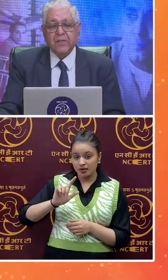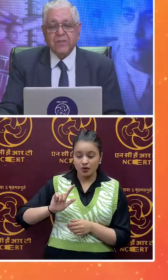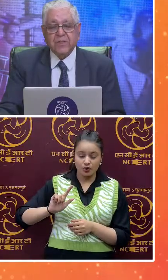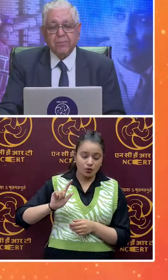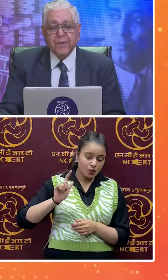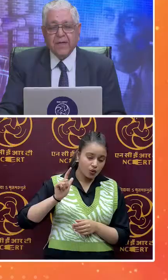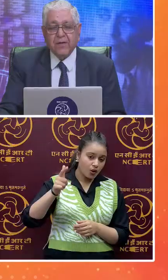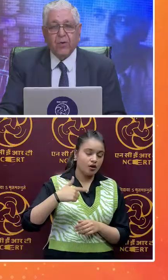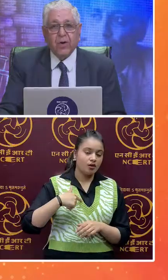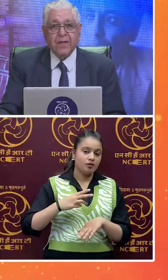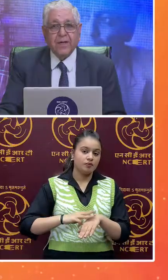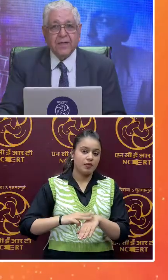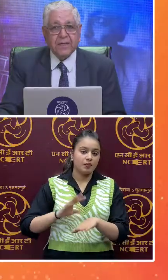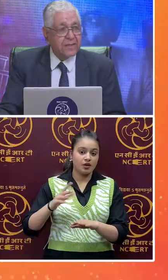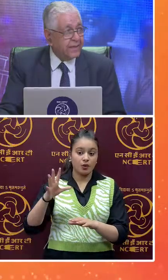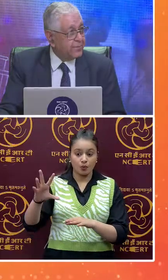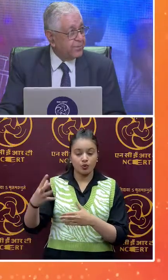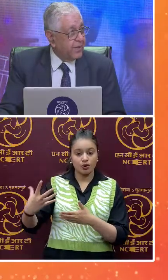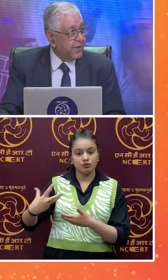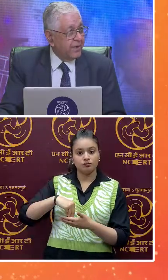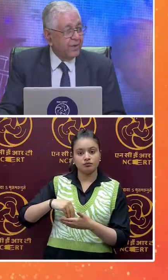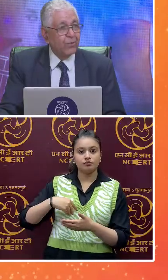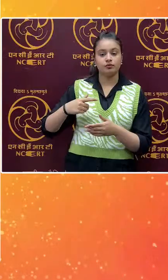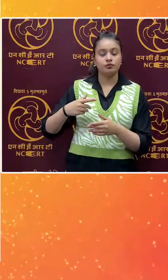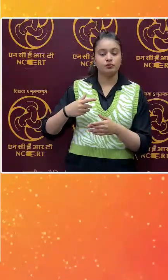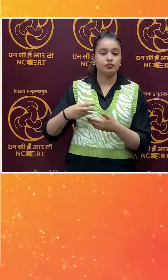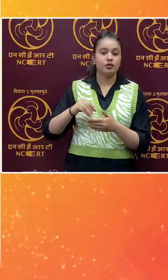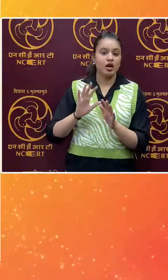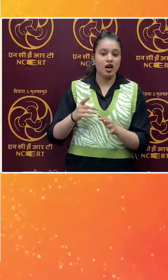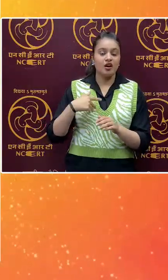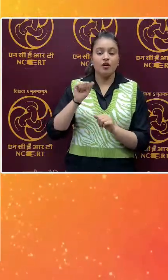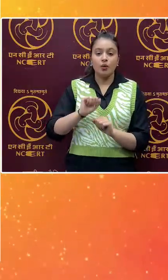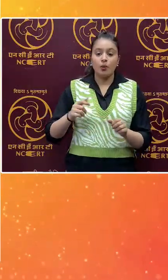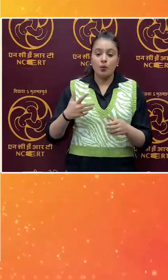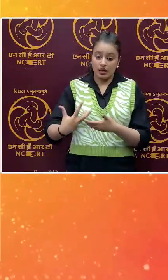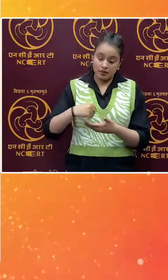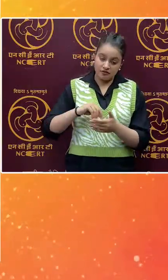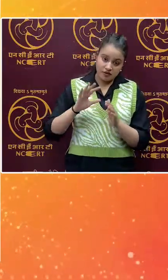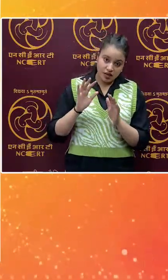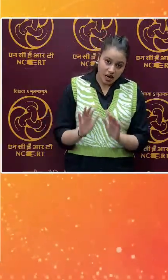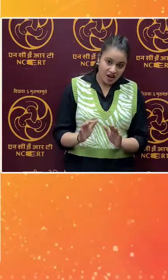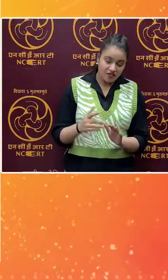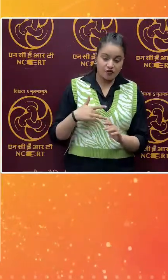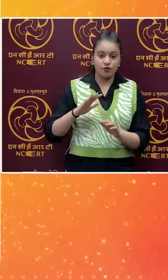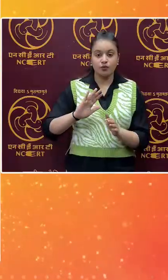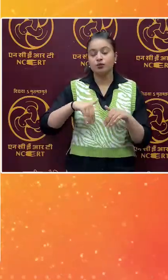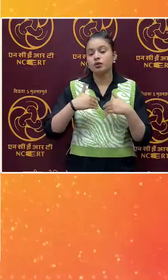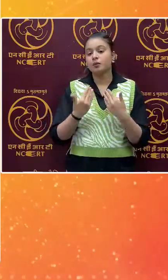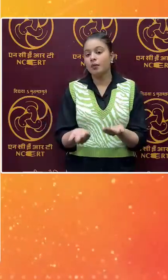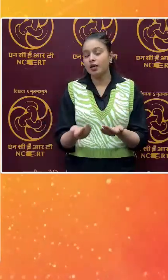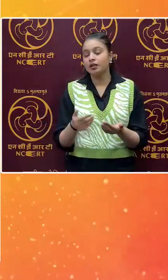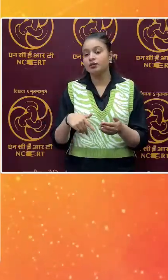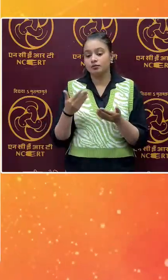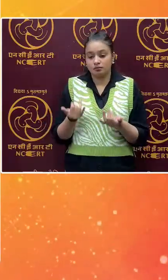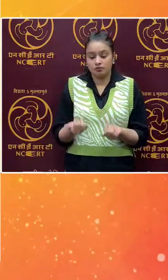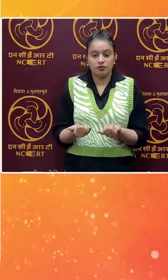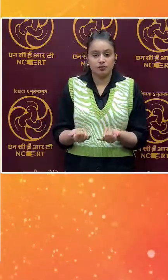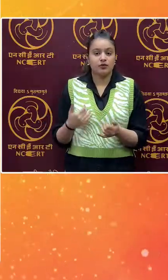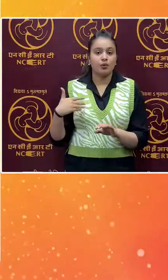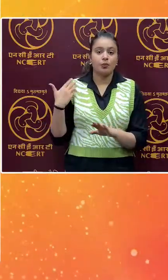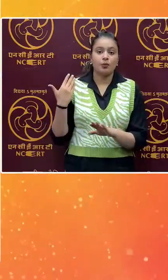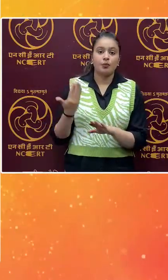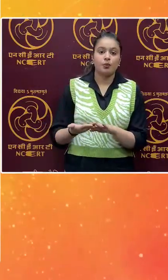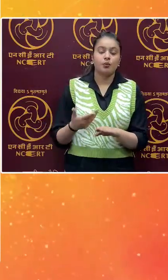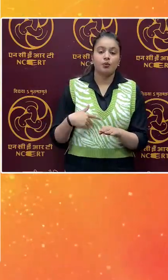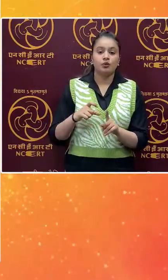he was deeply involved in her destiny. He was deeply involved in her destiny till then, and he has been involved in